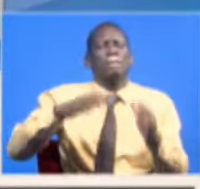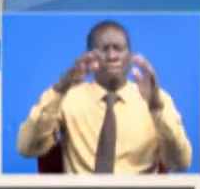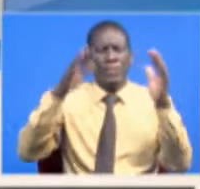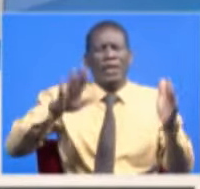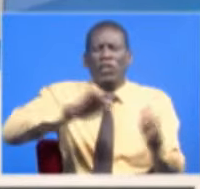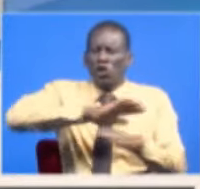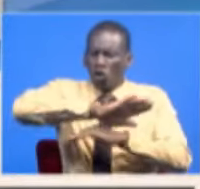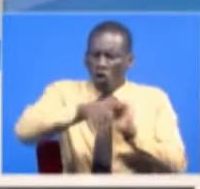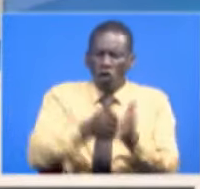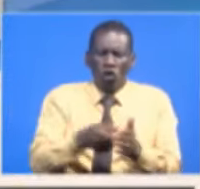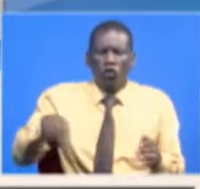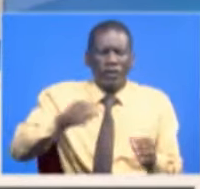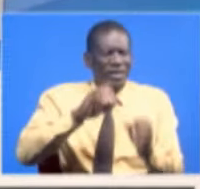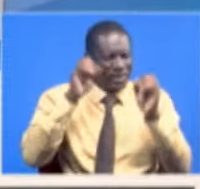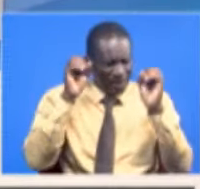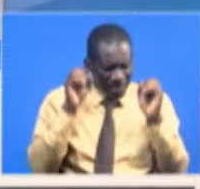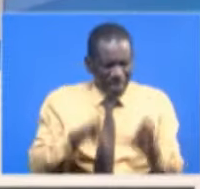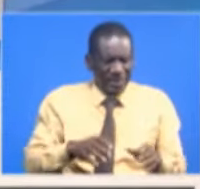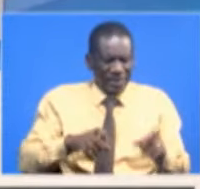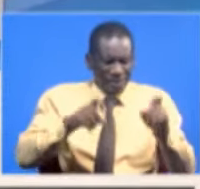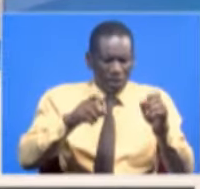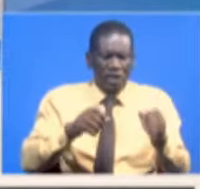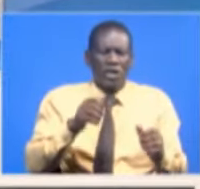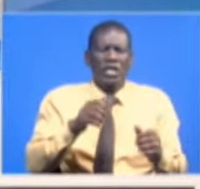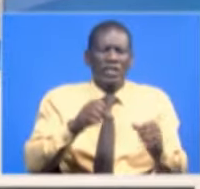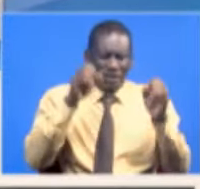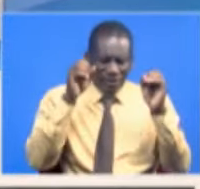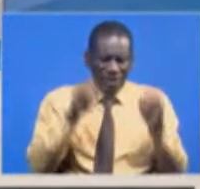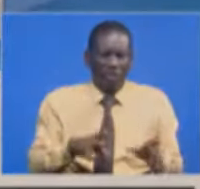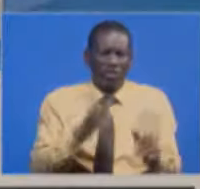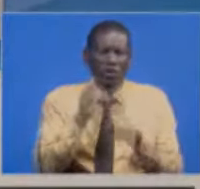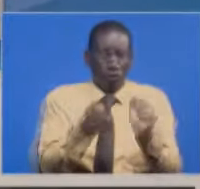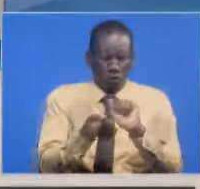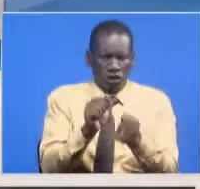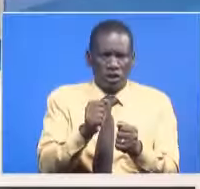nothing cast in stone that cannot be changed." Finished by Silas Kenya. Signed.